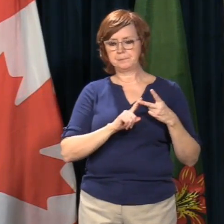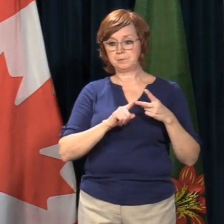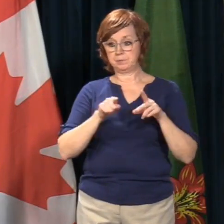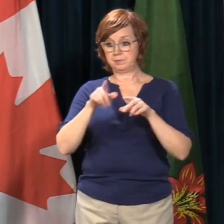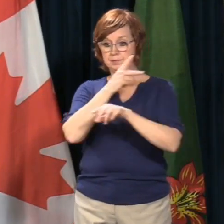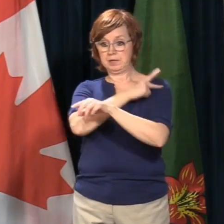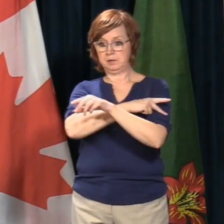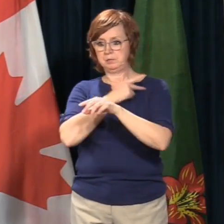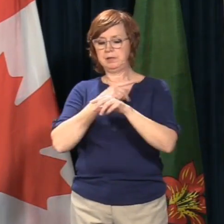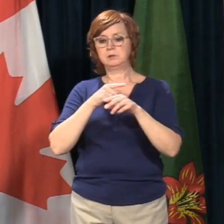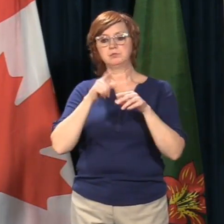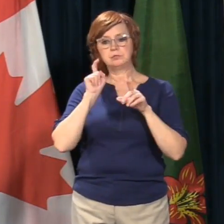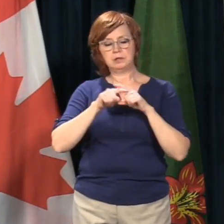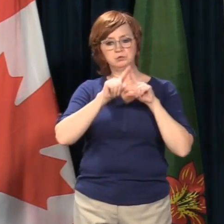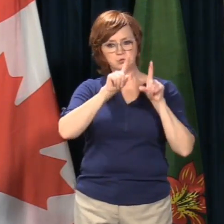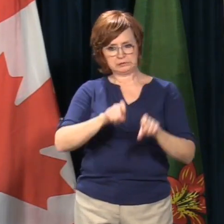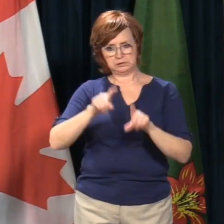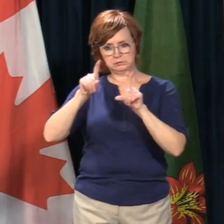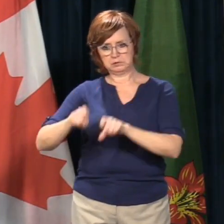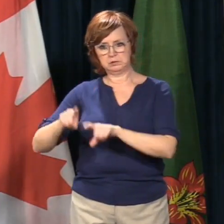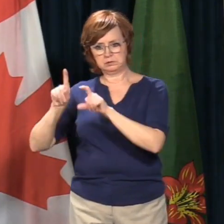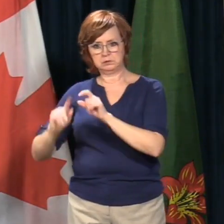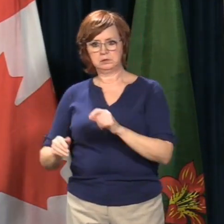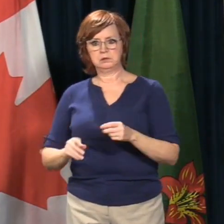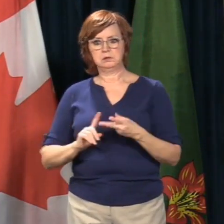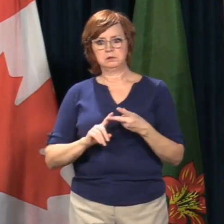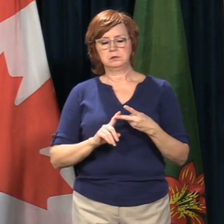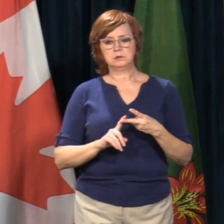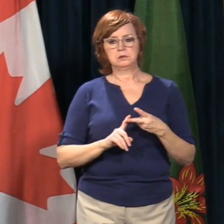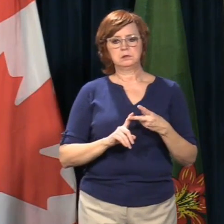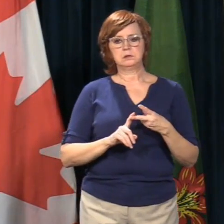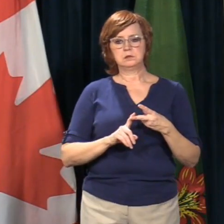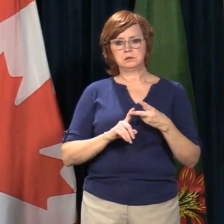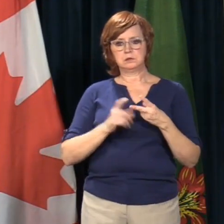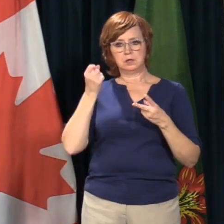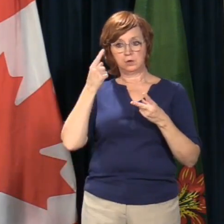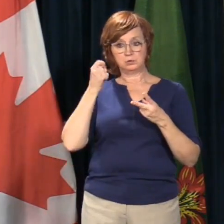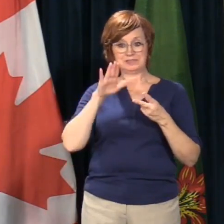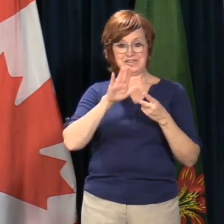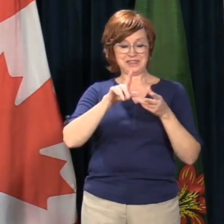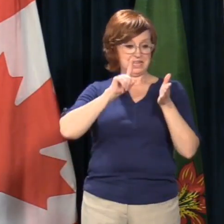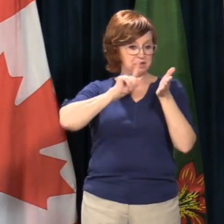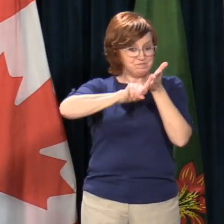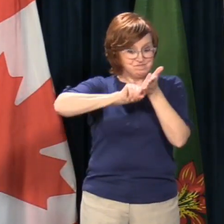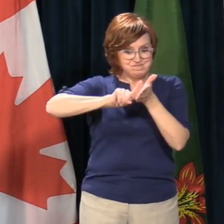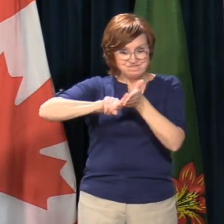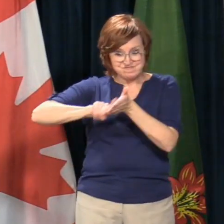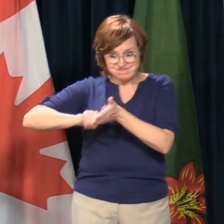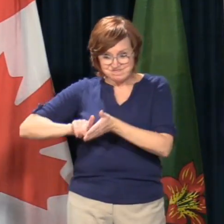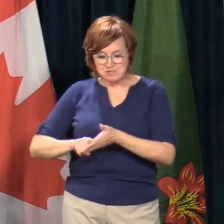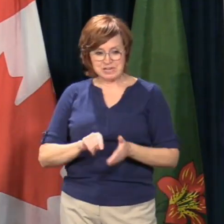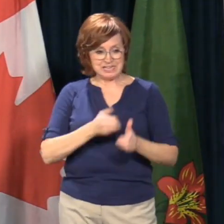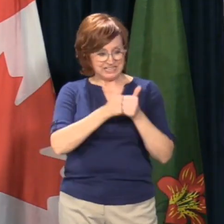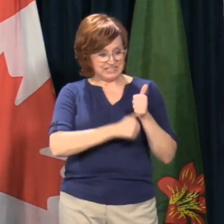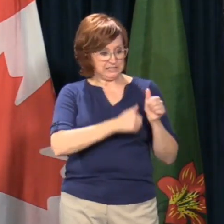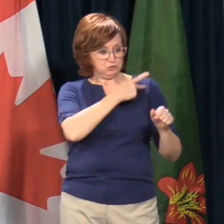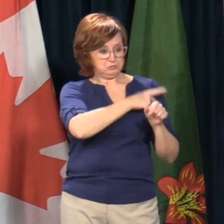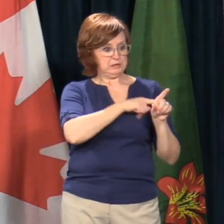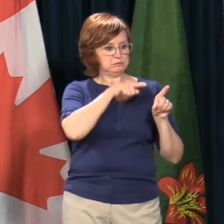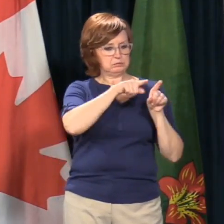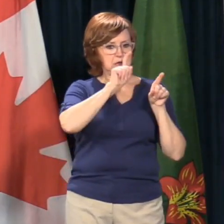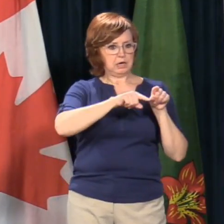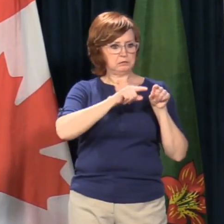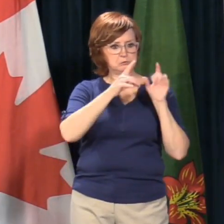have been tested. Contact tracing is a vigorous process and has been, when I say